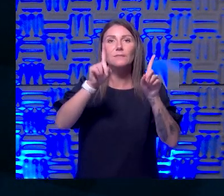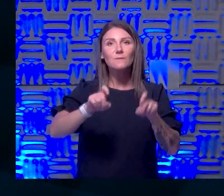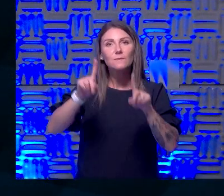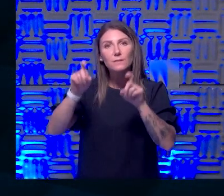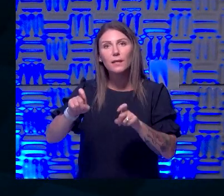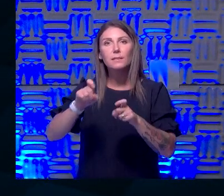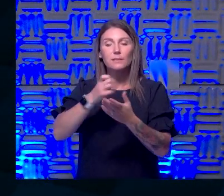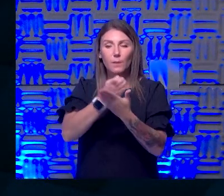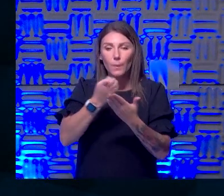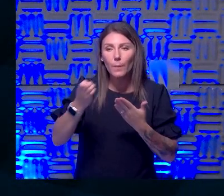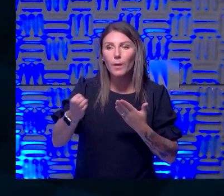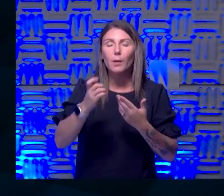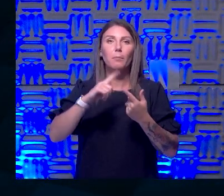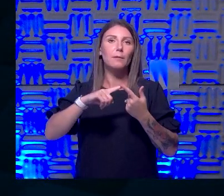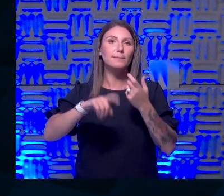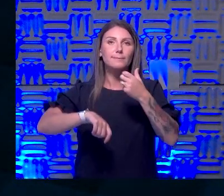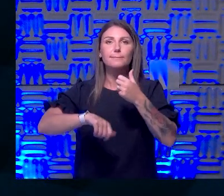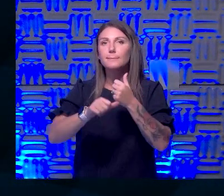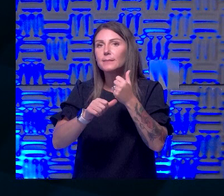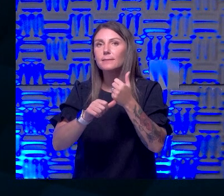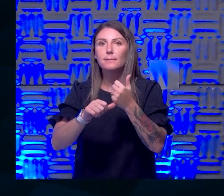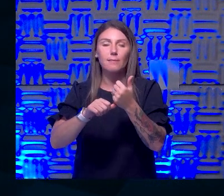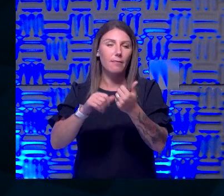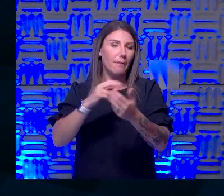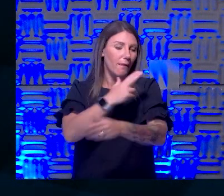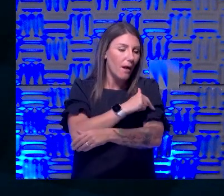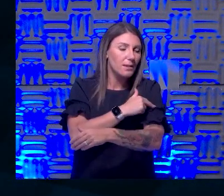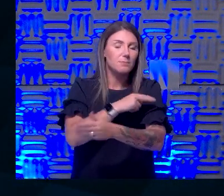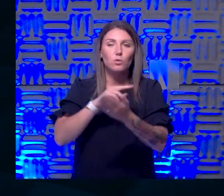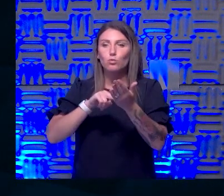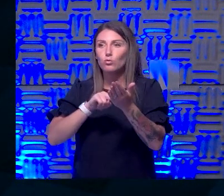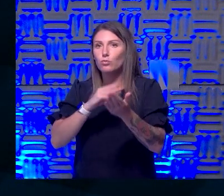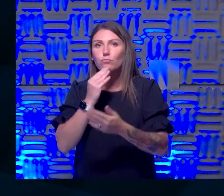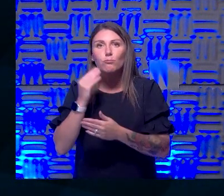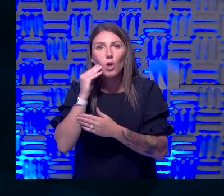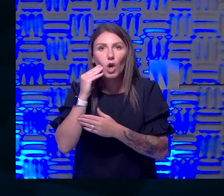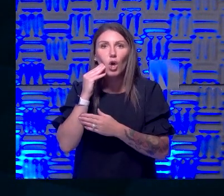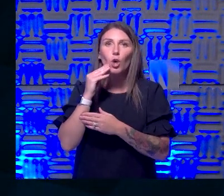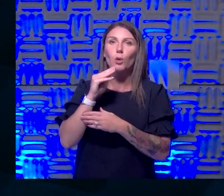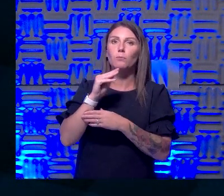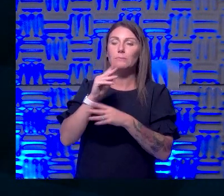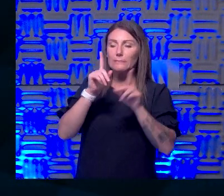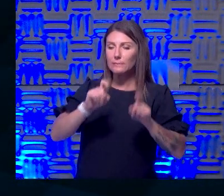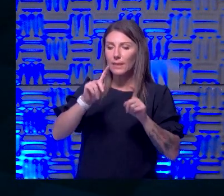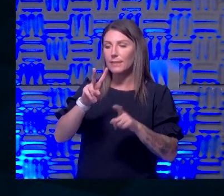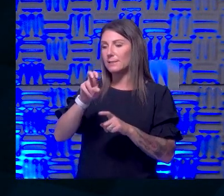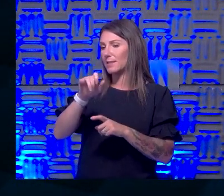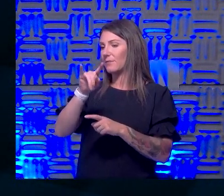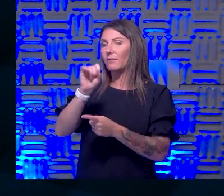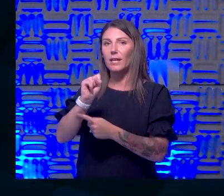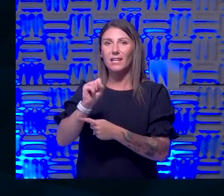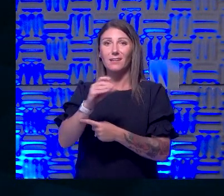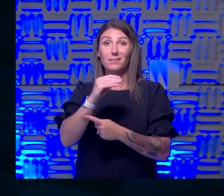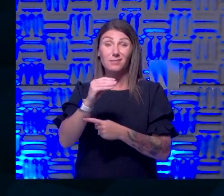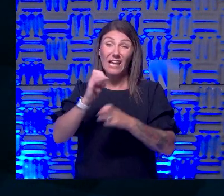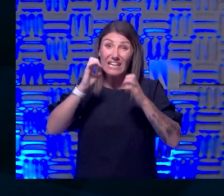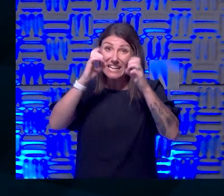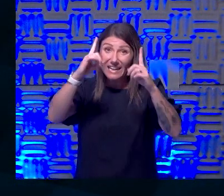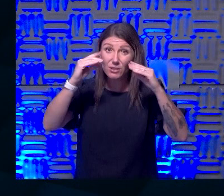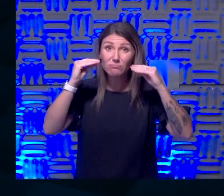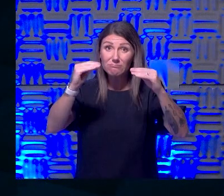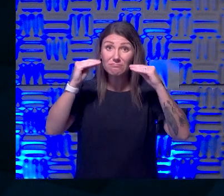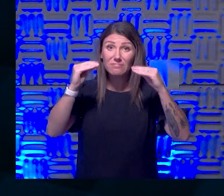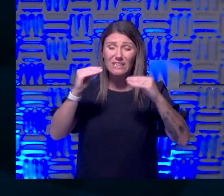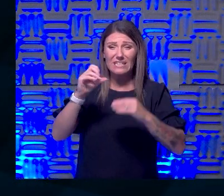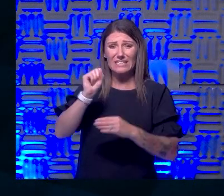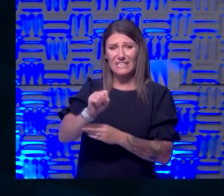hospitals with personnel, ventilators, testing, and then try to educate, because all these people, yes, they work in congregate settings,